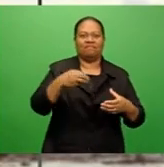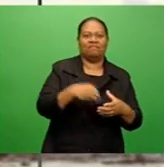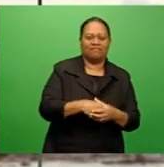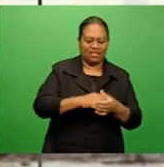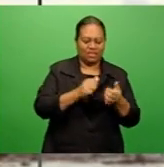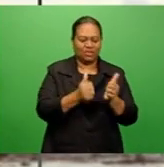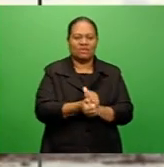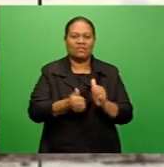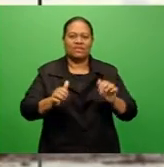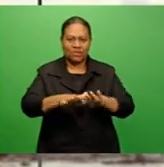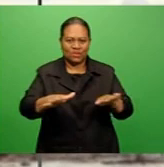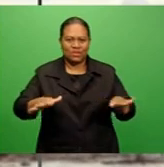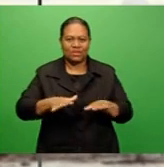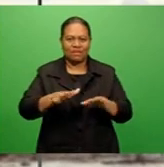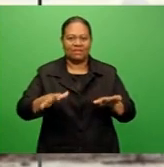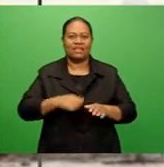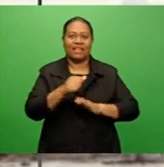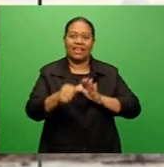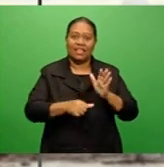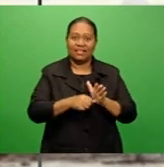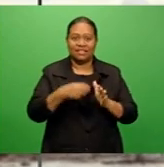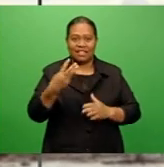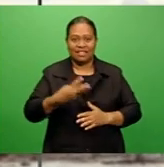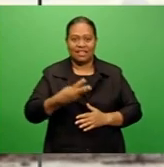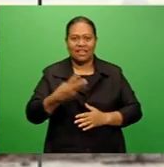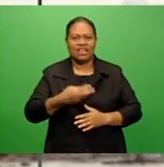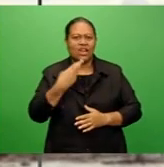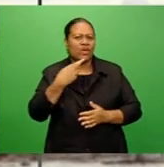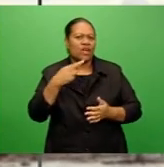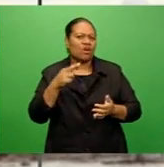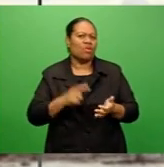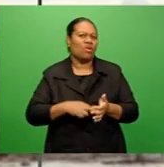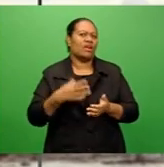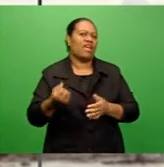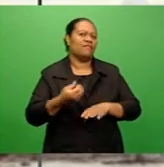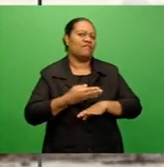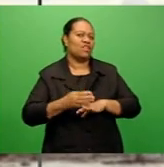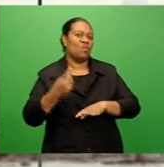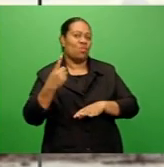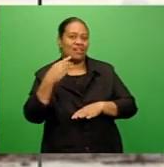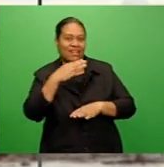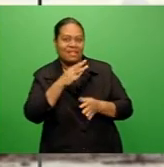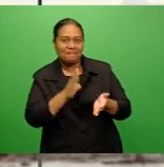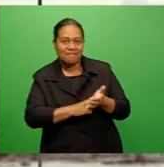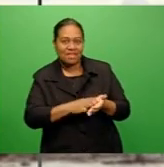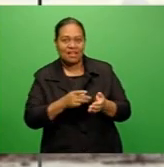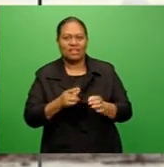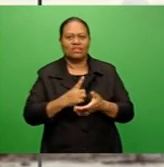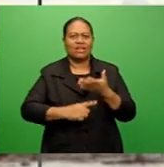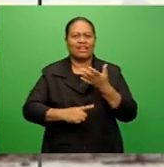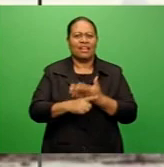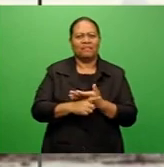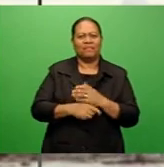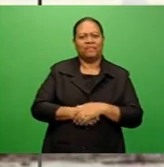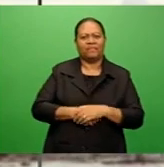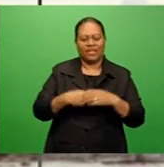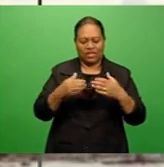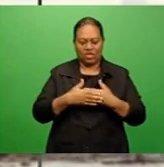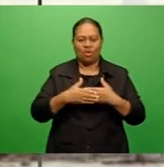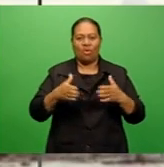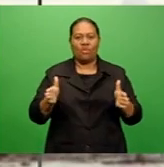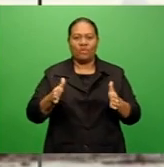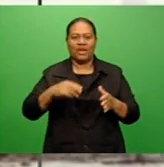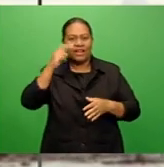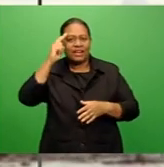of swimming. The 13-year-old, who set a new record in the 100 meters breaststroke event at the Open